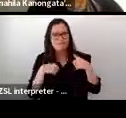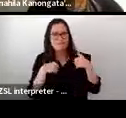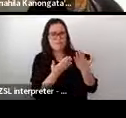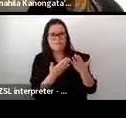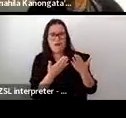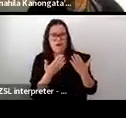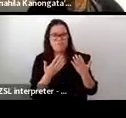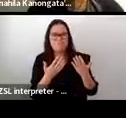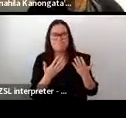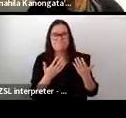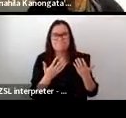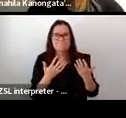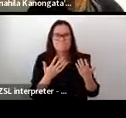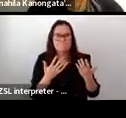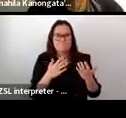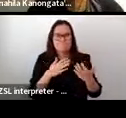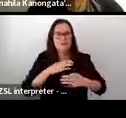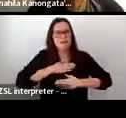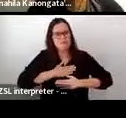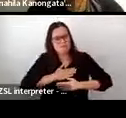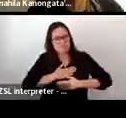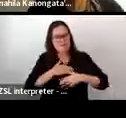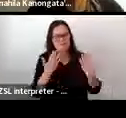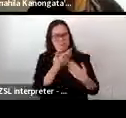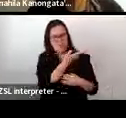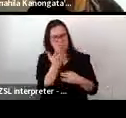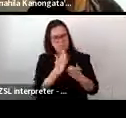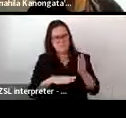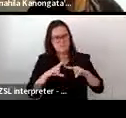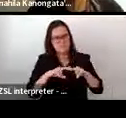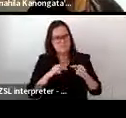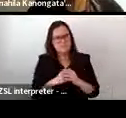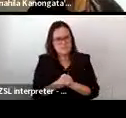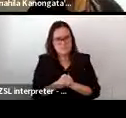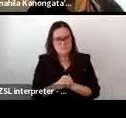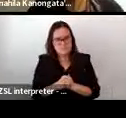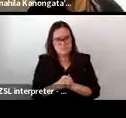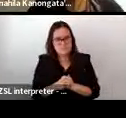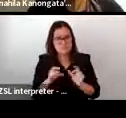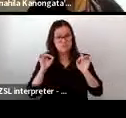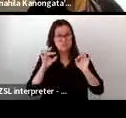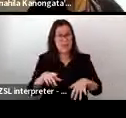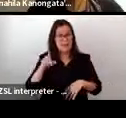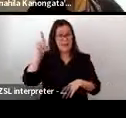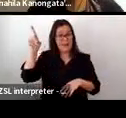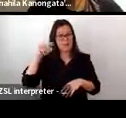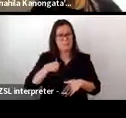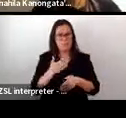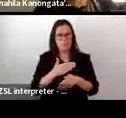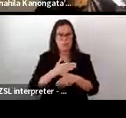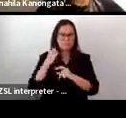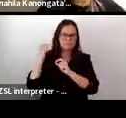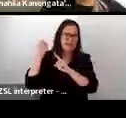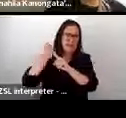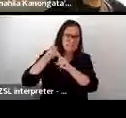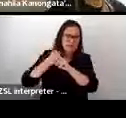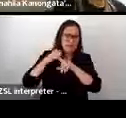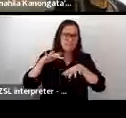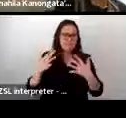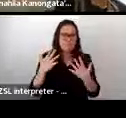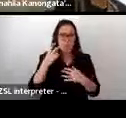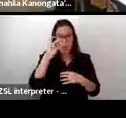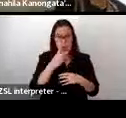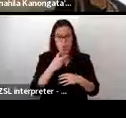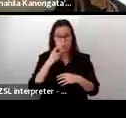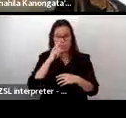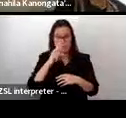A large chunk of my career in Australia was spent in advocating for the rights of older people. This bill